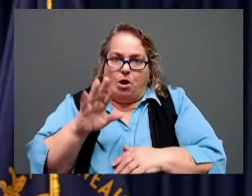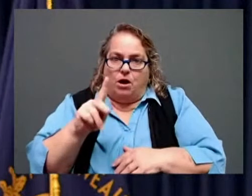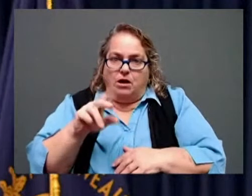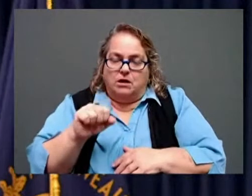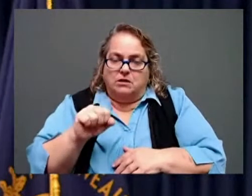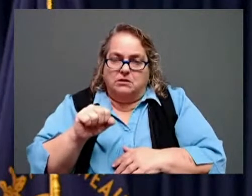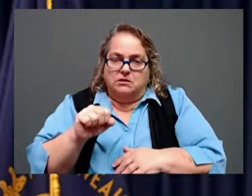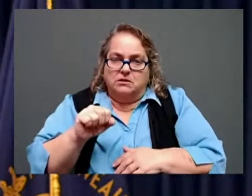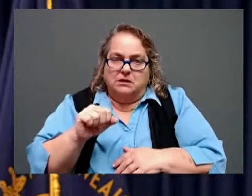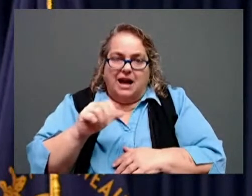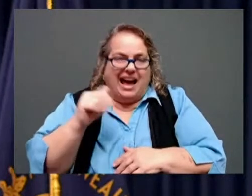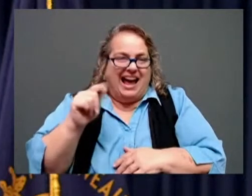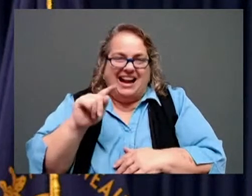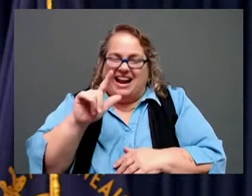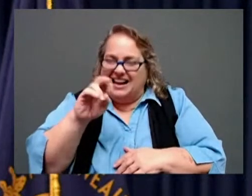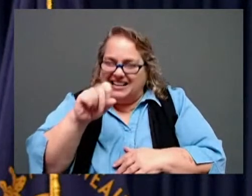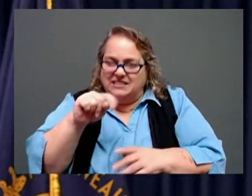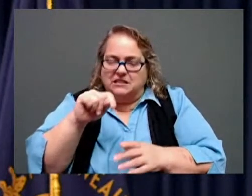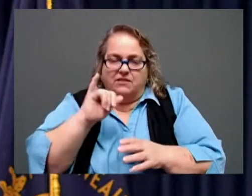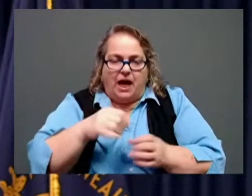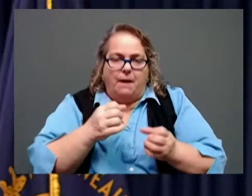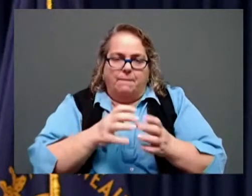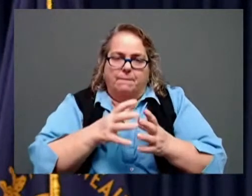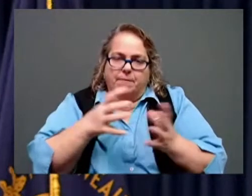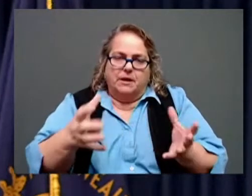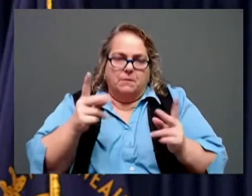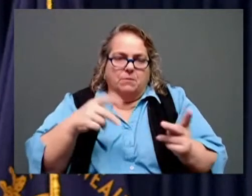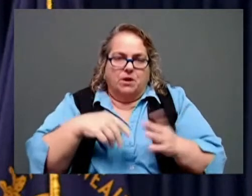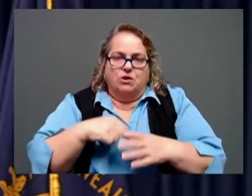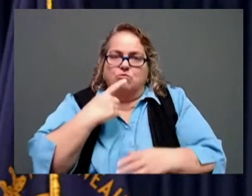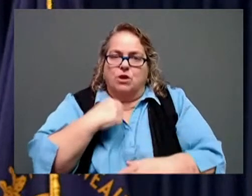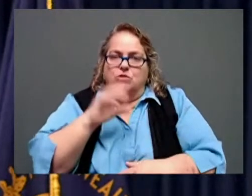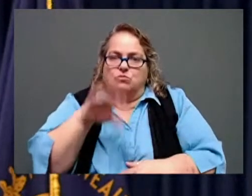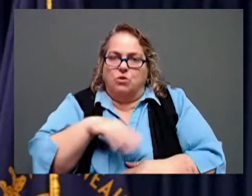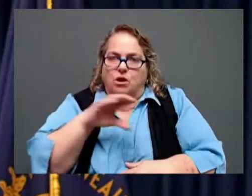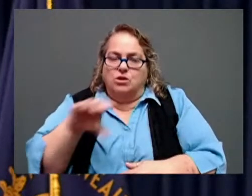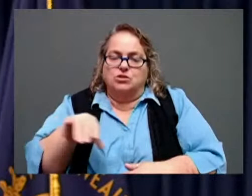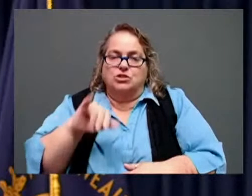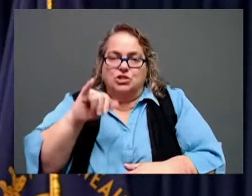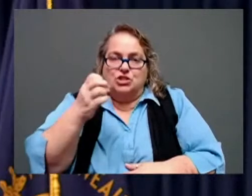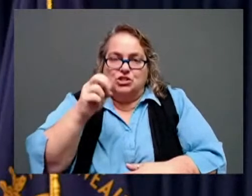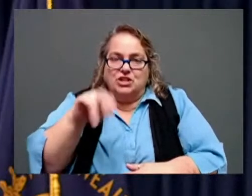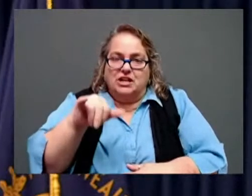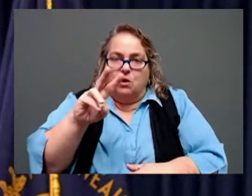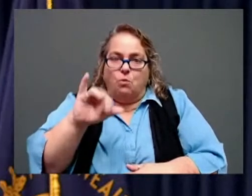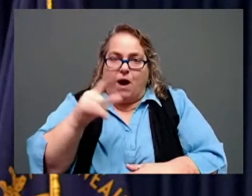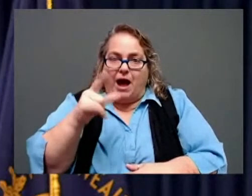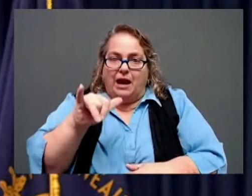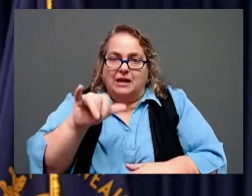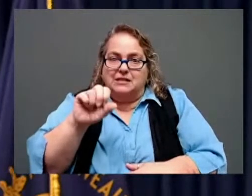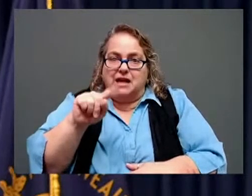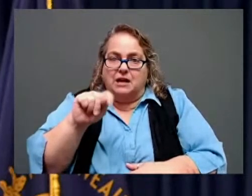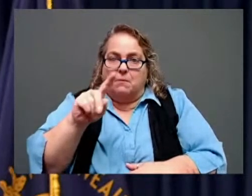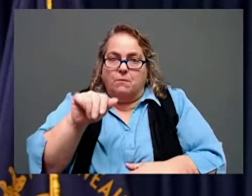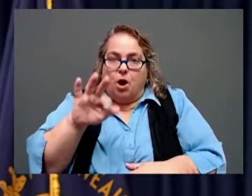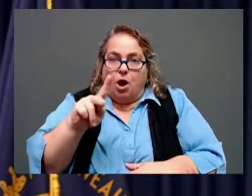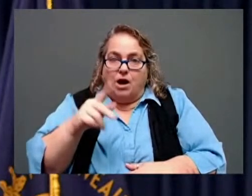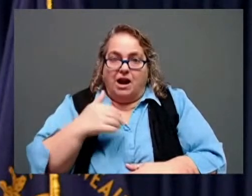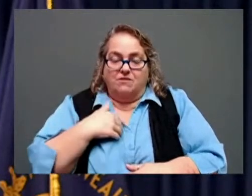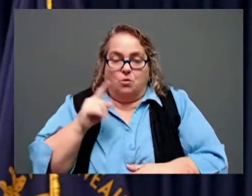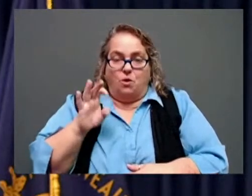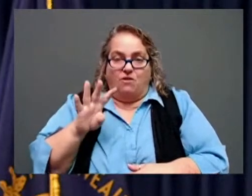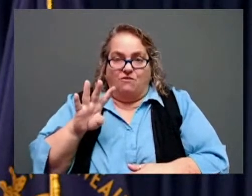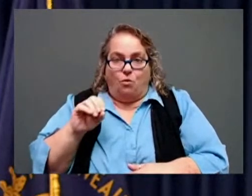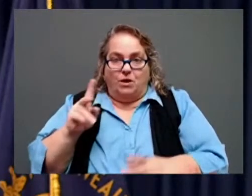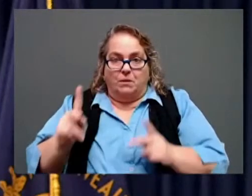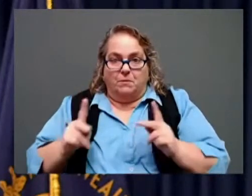that amount in Red Cross shelters. Jenny Wiley Resort Park has a total of 141 people occupying rooms, cottages, and the